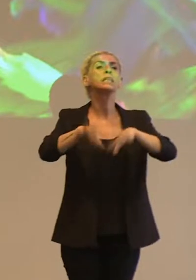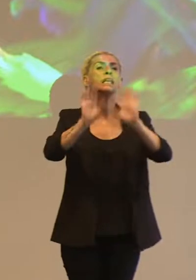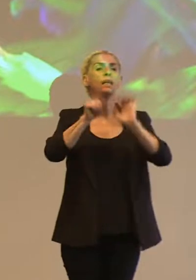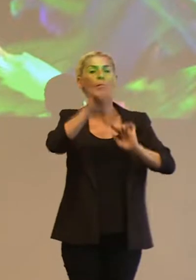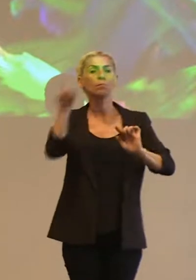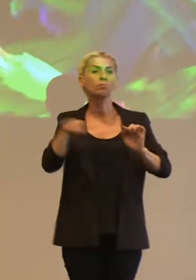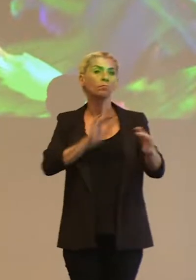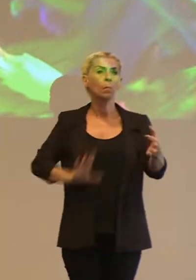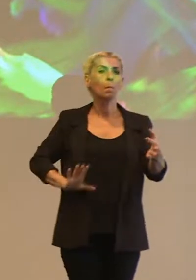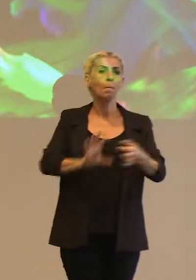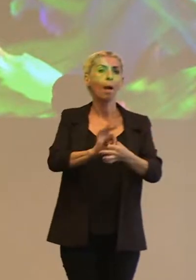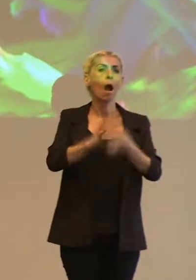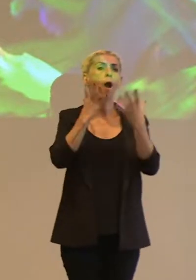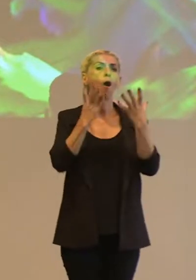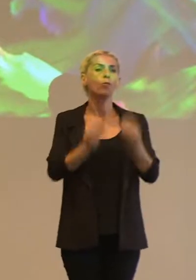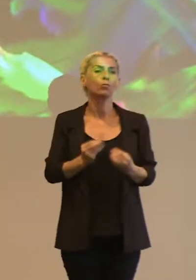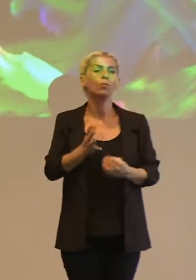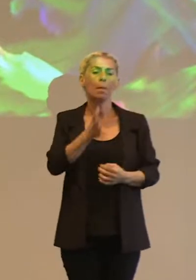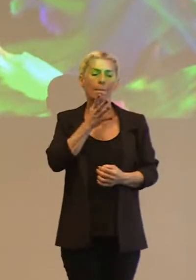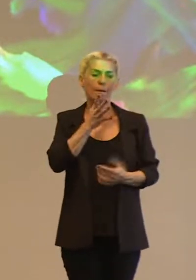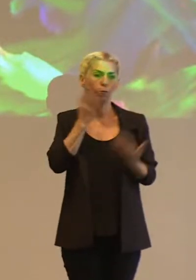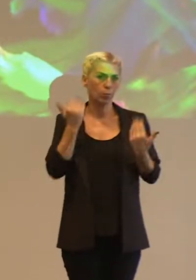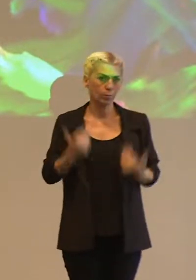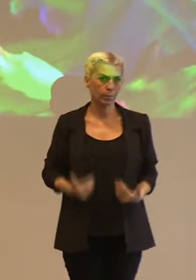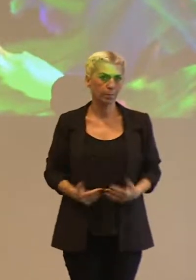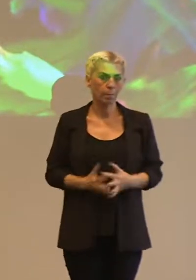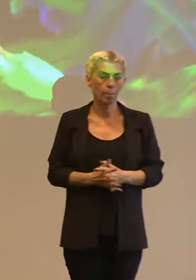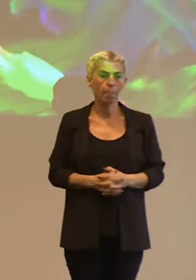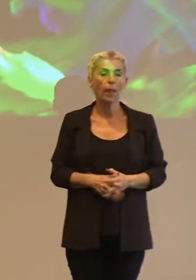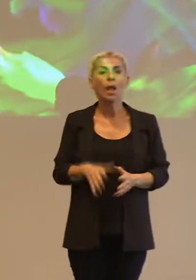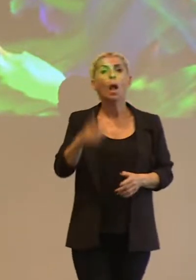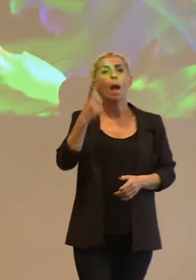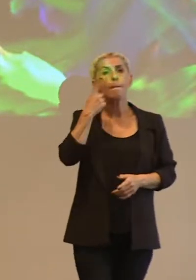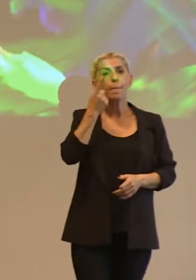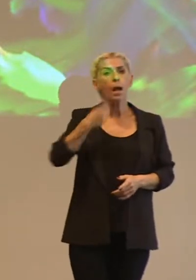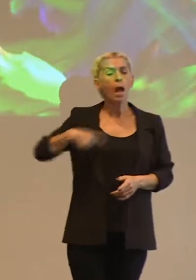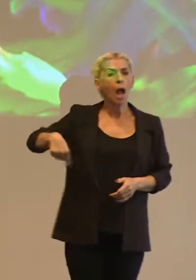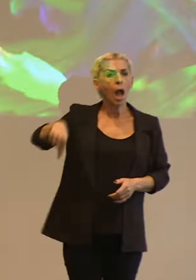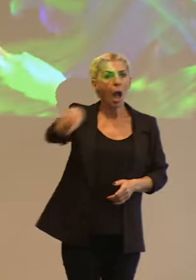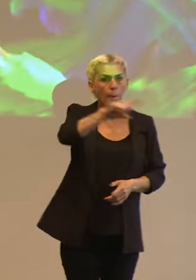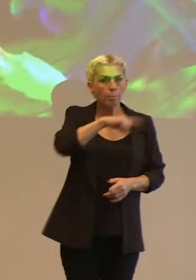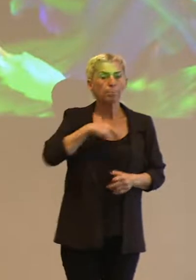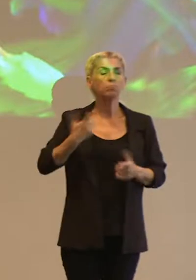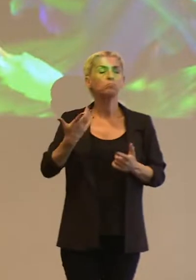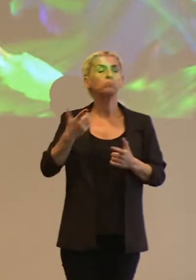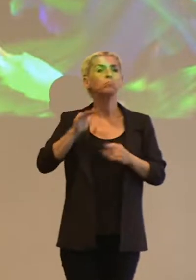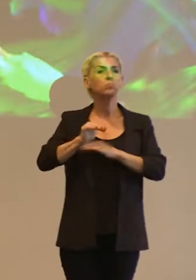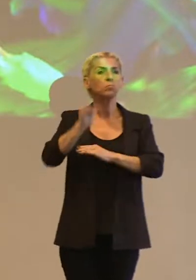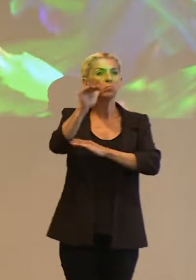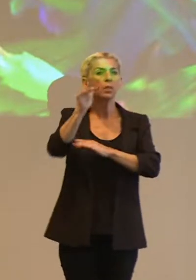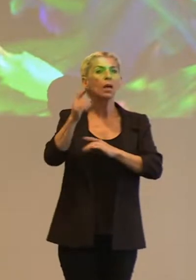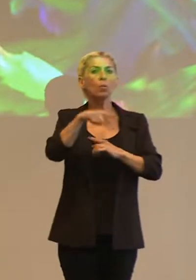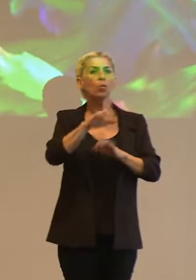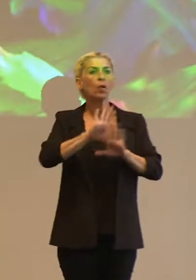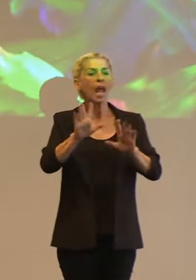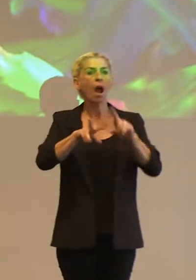building block for life is not atom but rather information